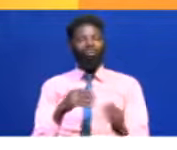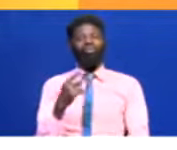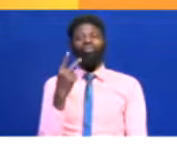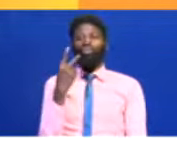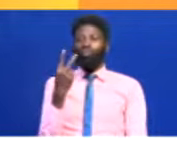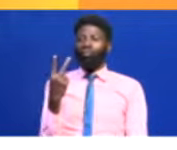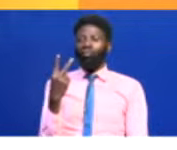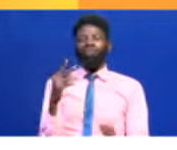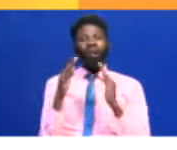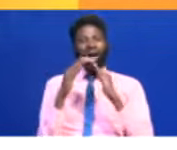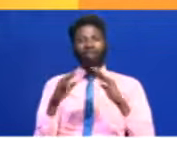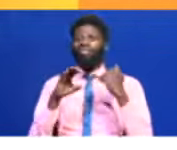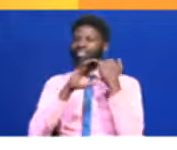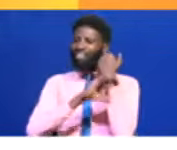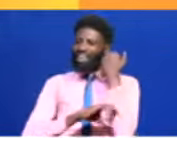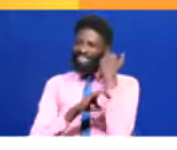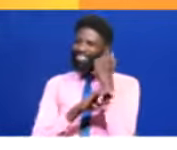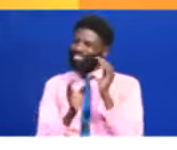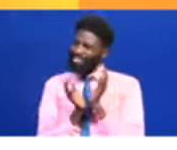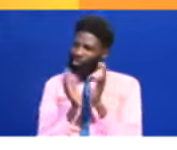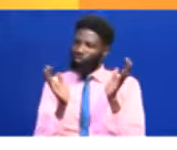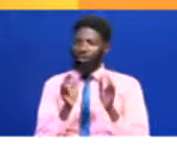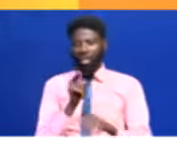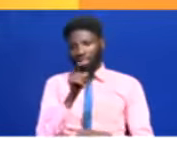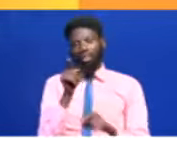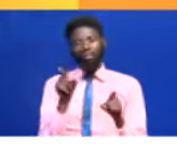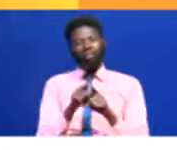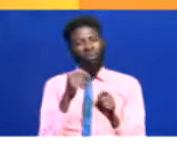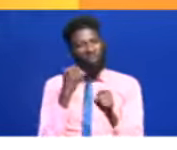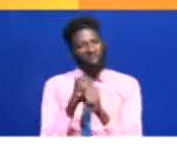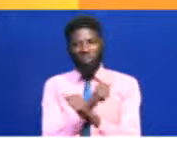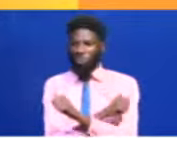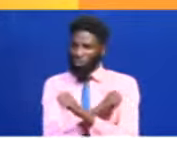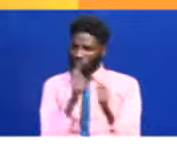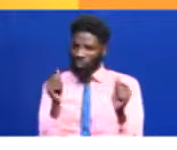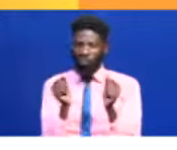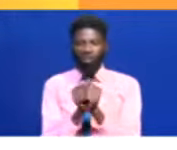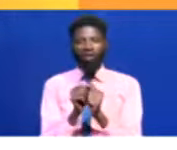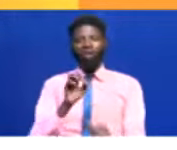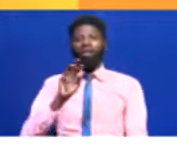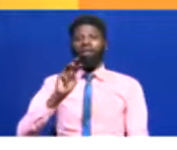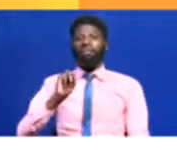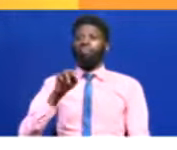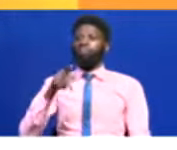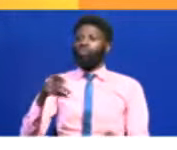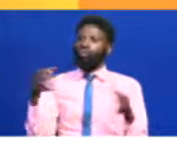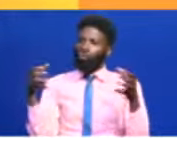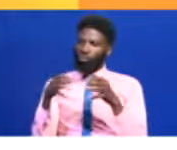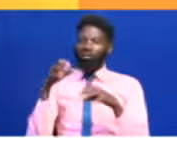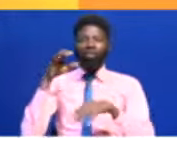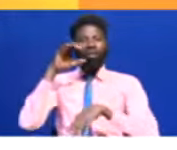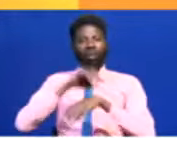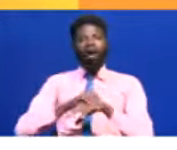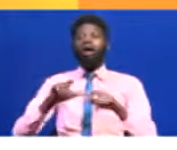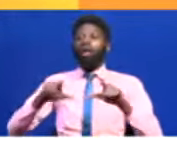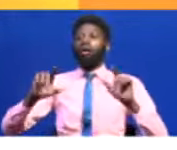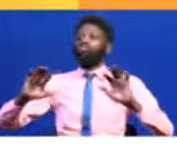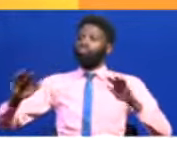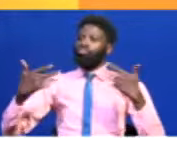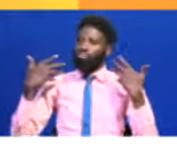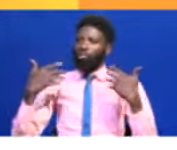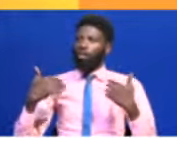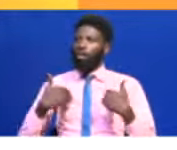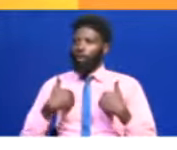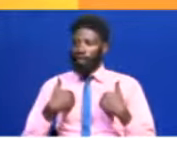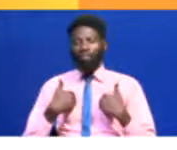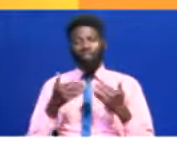across the country. And this also is working very well with the MPs. They are the ones who are getting land for us. And